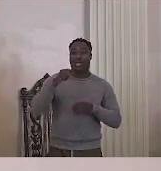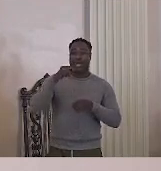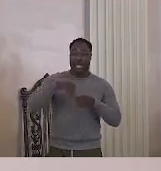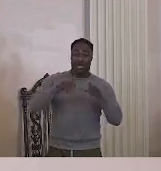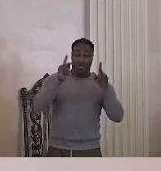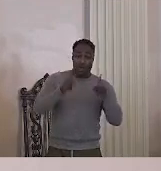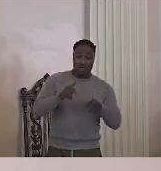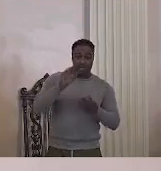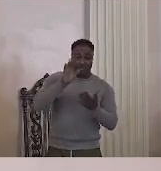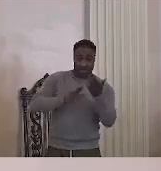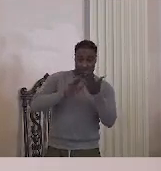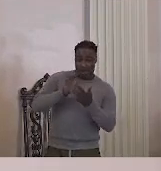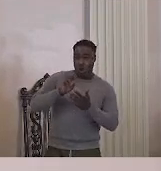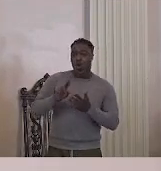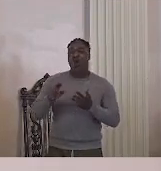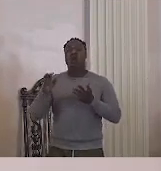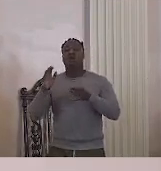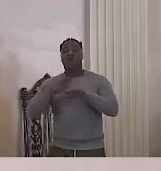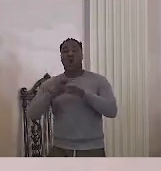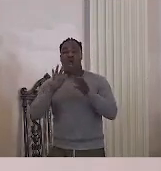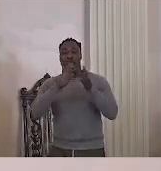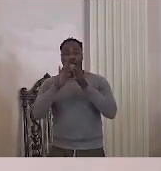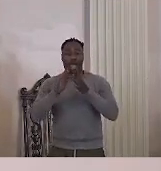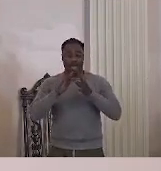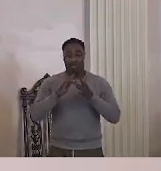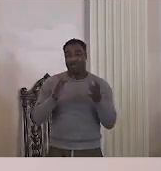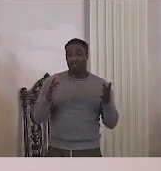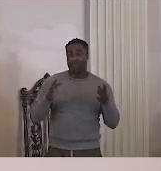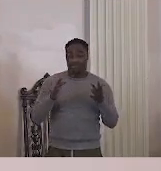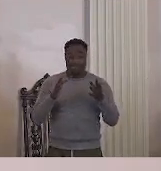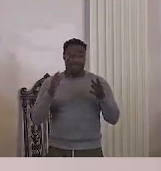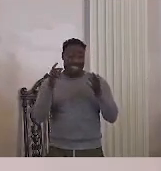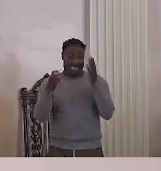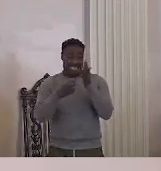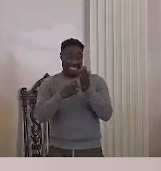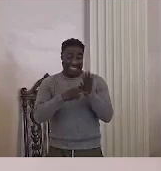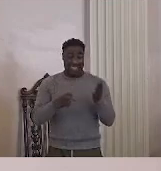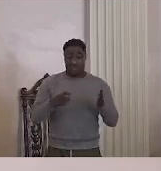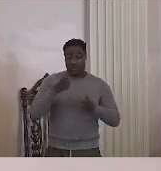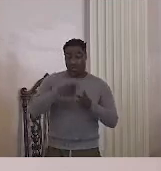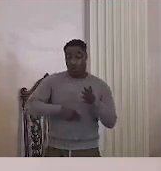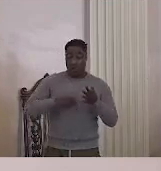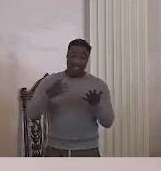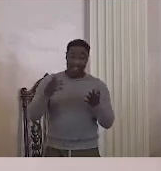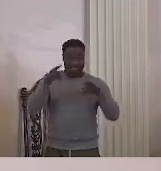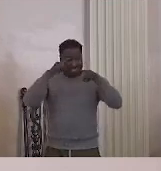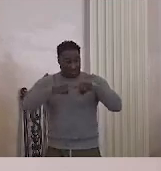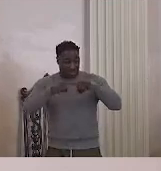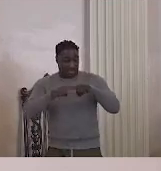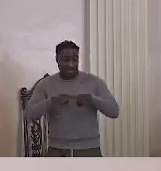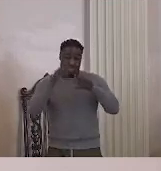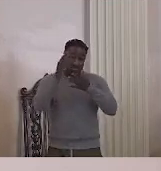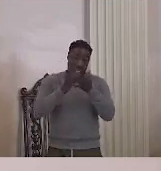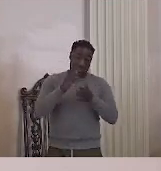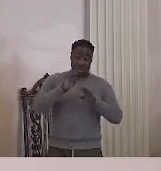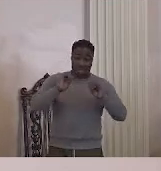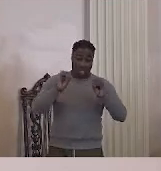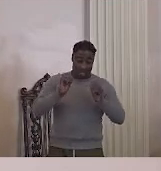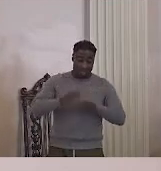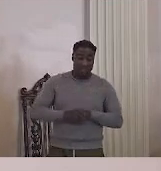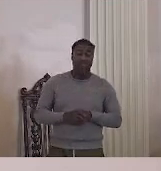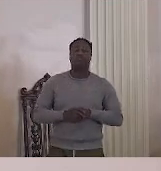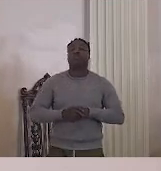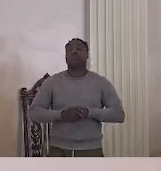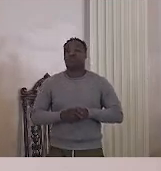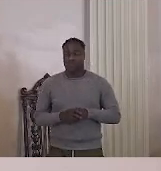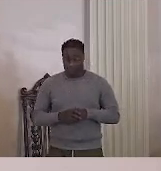with tickets on a sliding scale beginning at zero. All proceeds from these events will benefit the ongoing mission and ministry